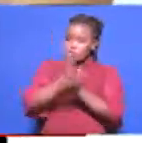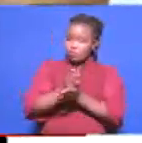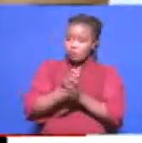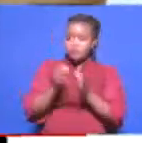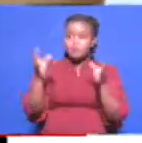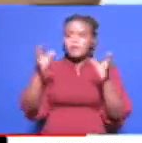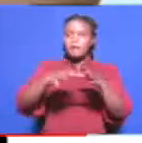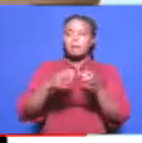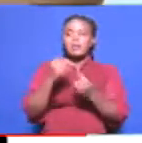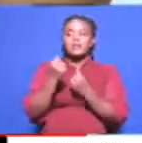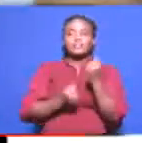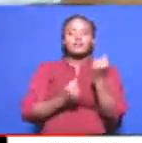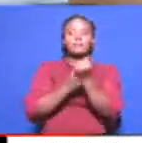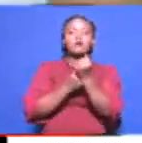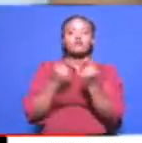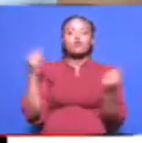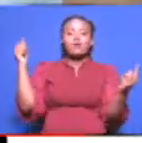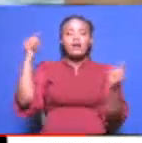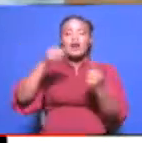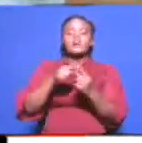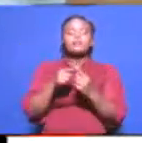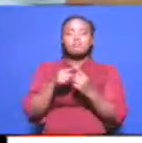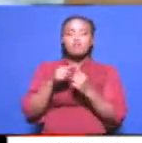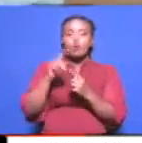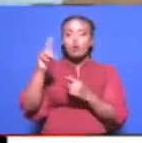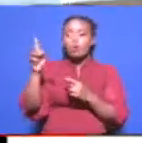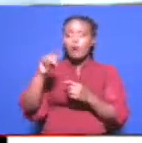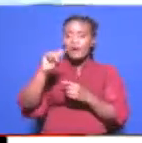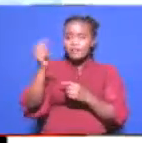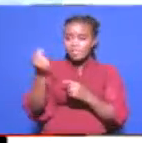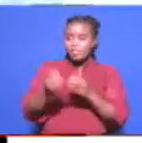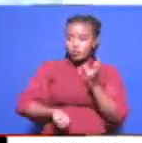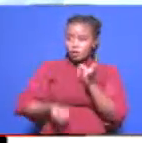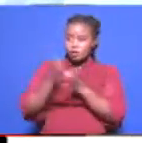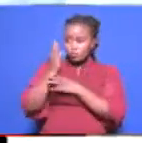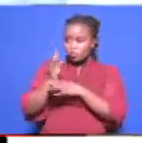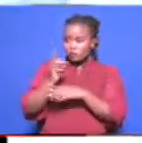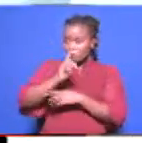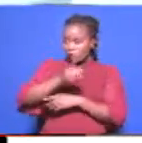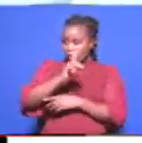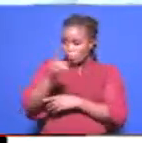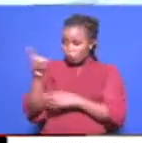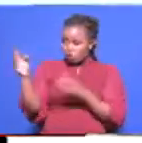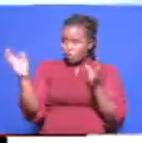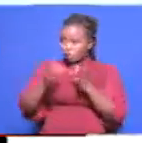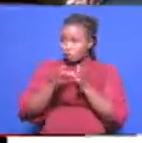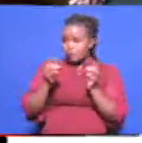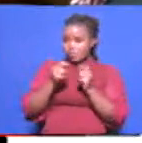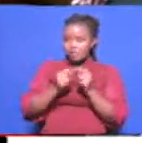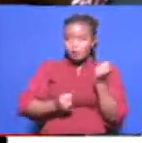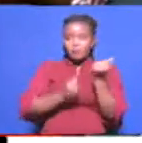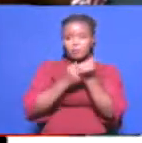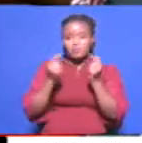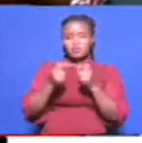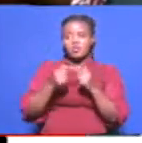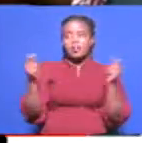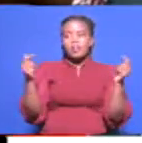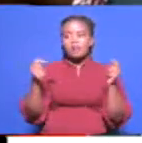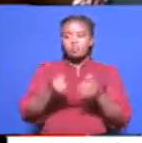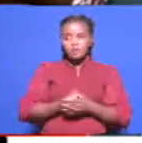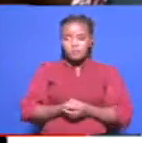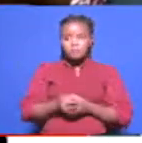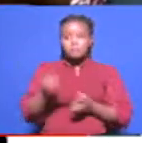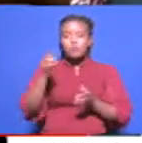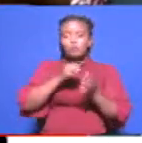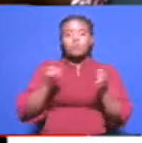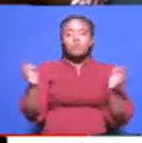the Azimio One Kenya coalition, warning their aspirants against supporting rival political outfits. We belong to the